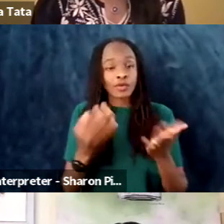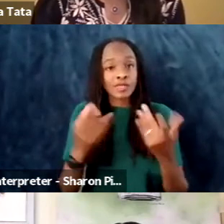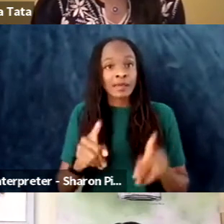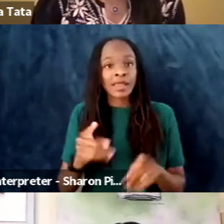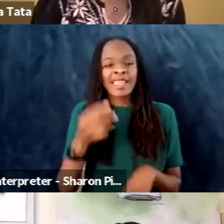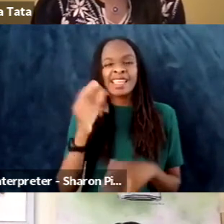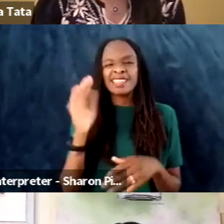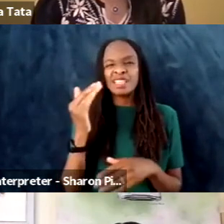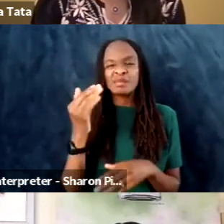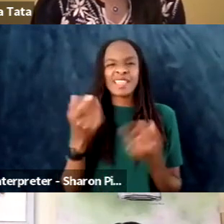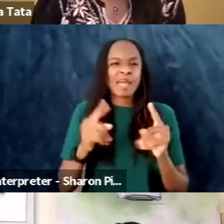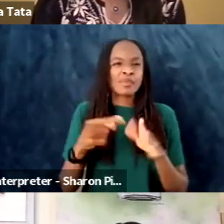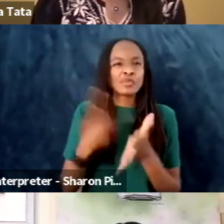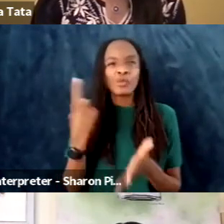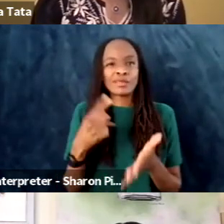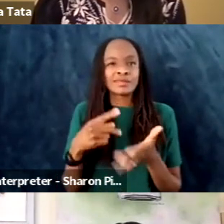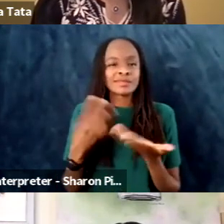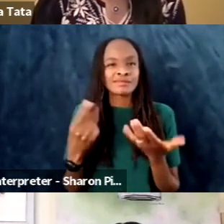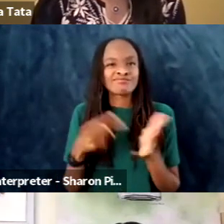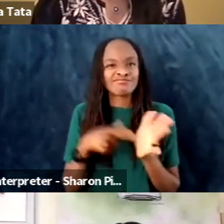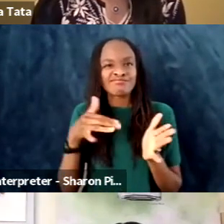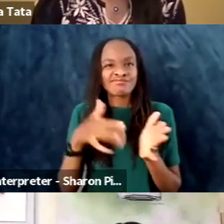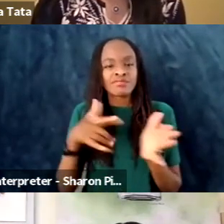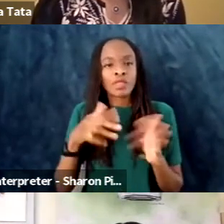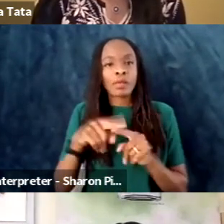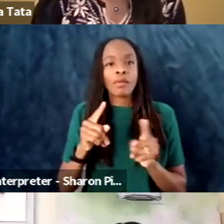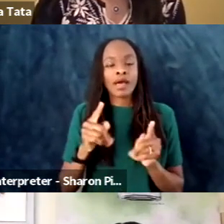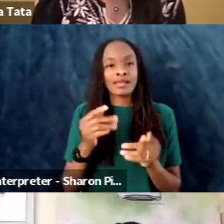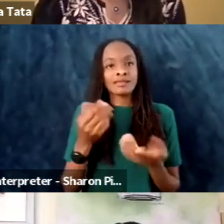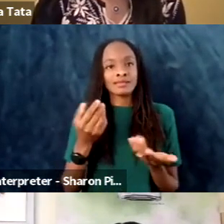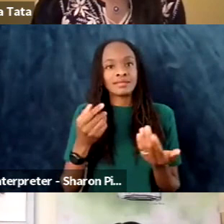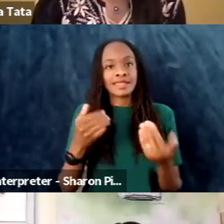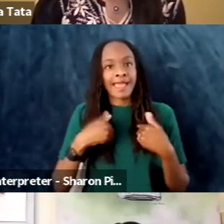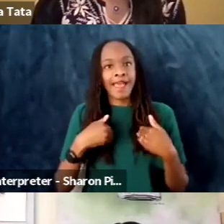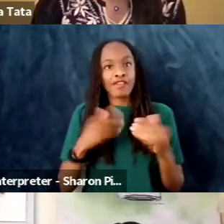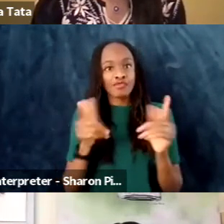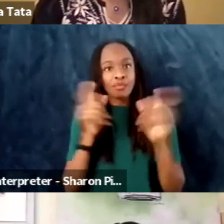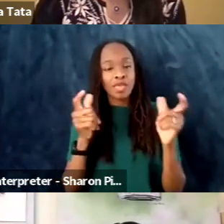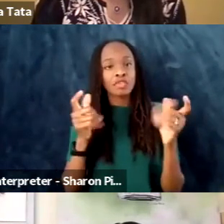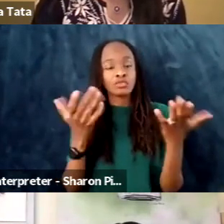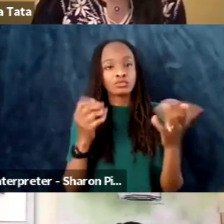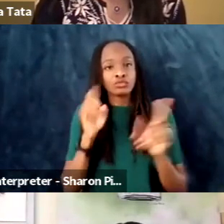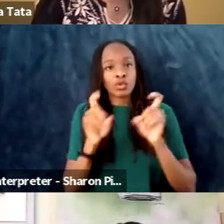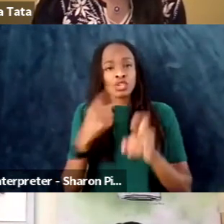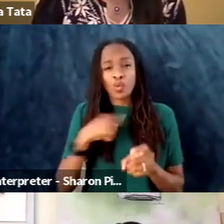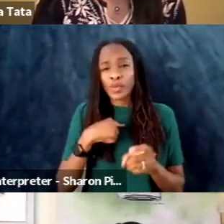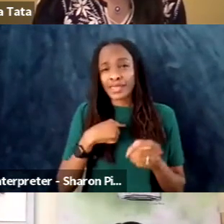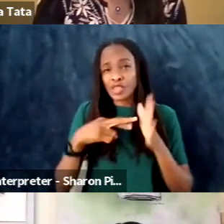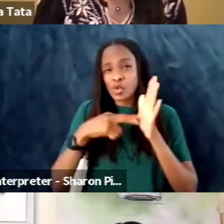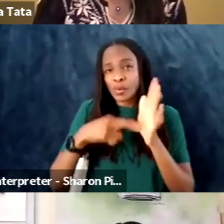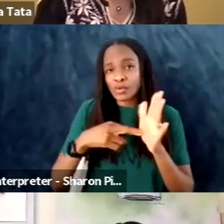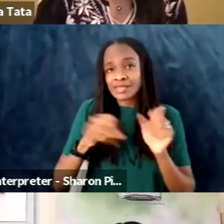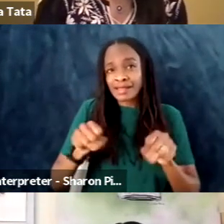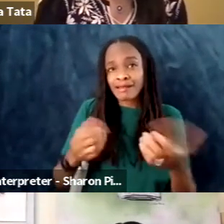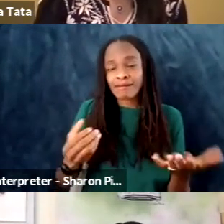but until we can actually see that these big questions, like are we being representative? Do we want to follow the rest of the world, or can